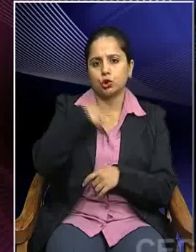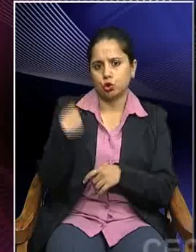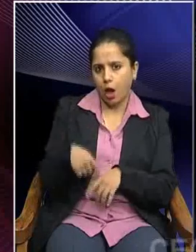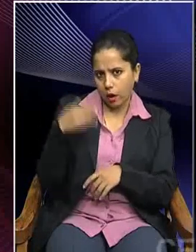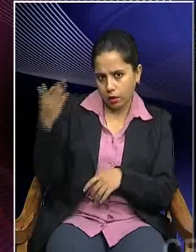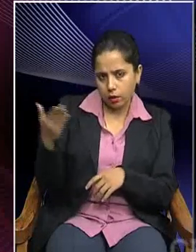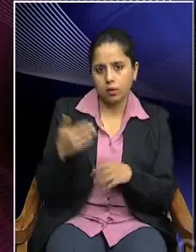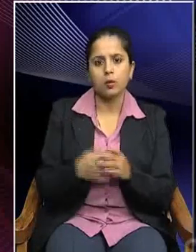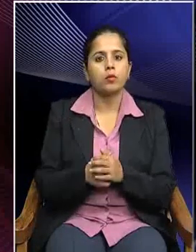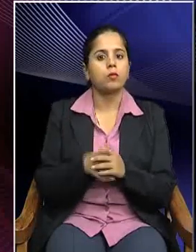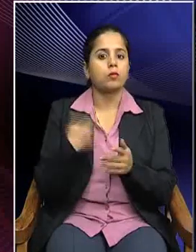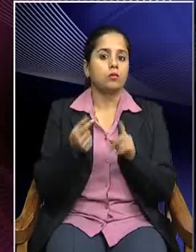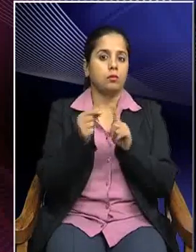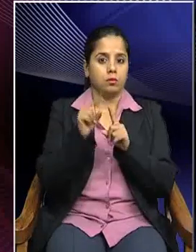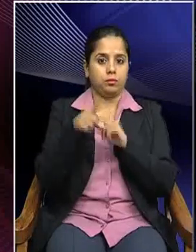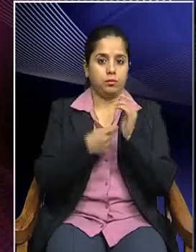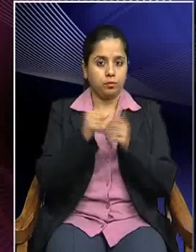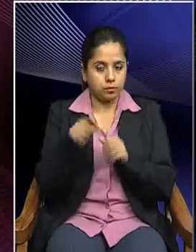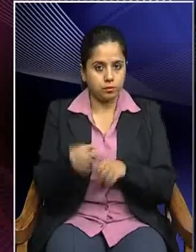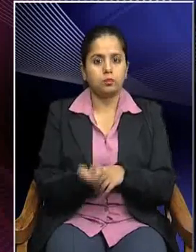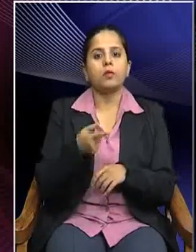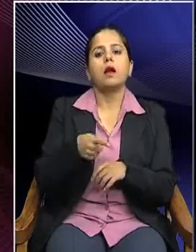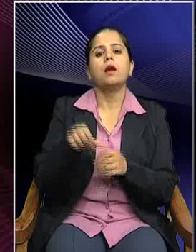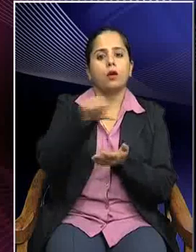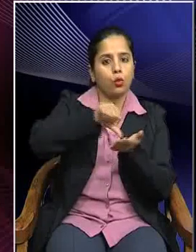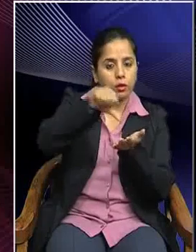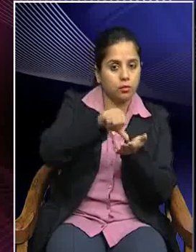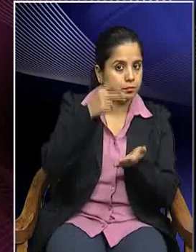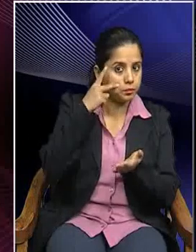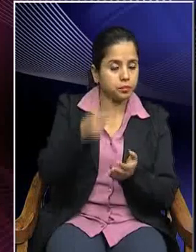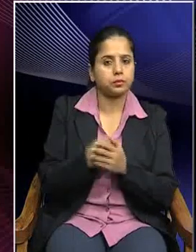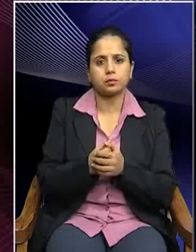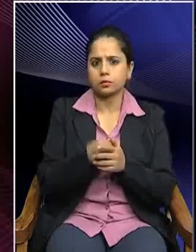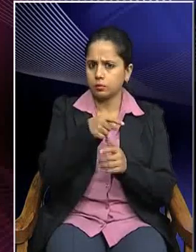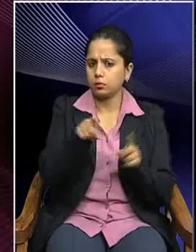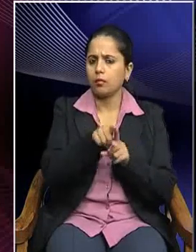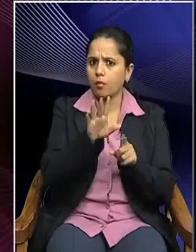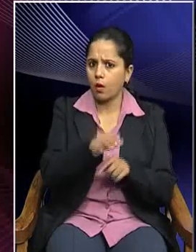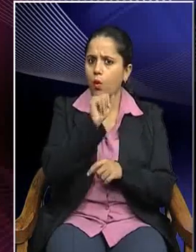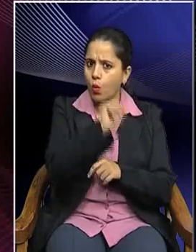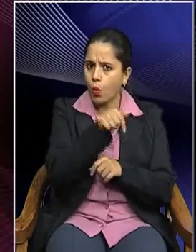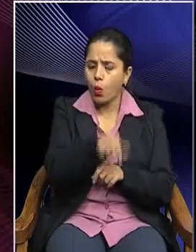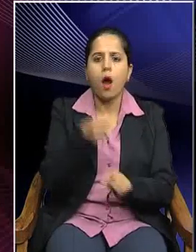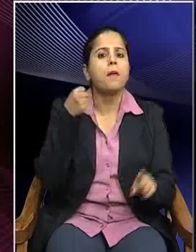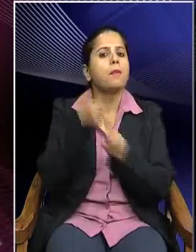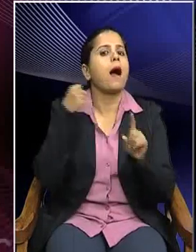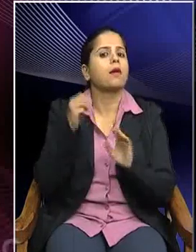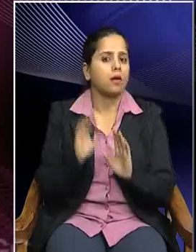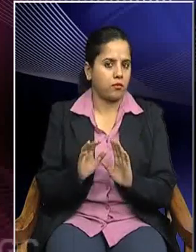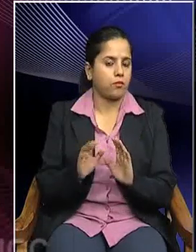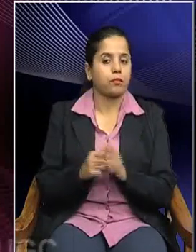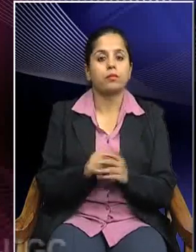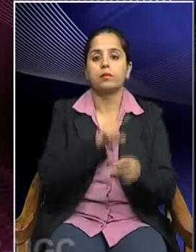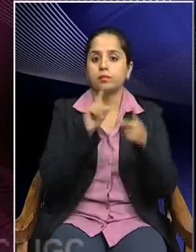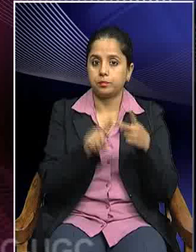and Persia, that is Iran, and so forth. So they also have some kind of an impact. Number